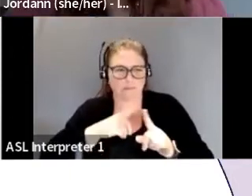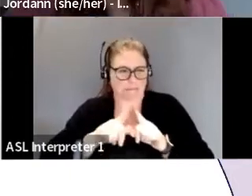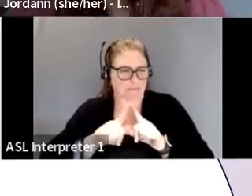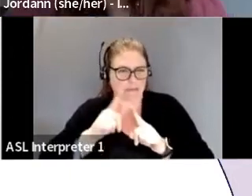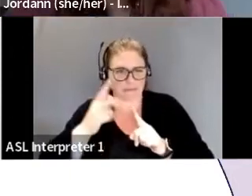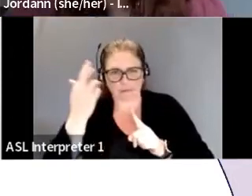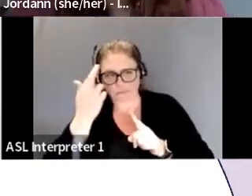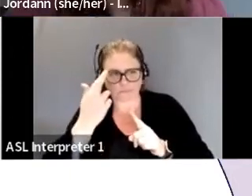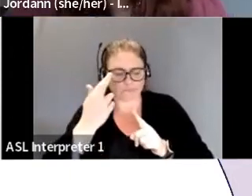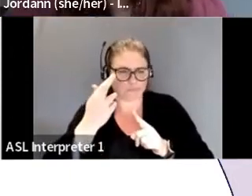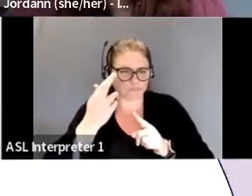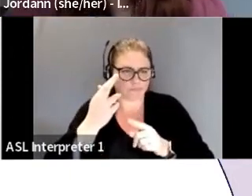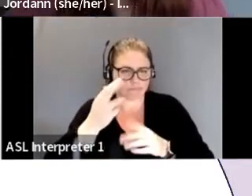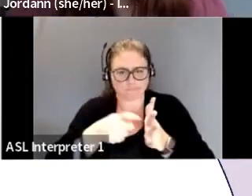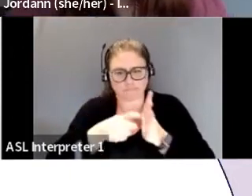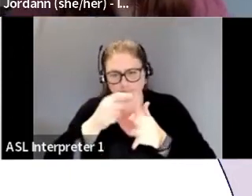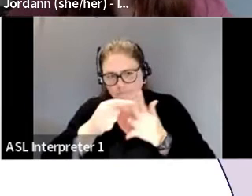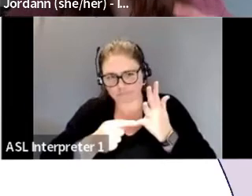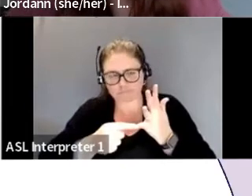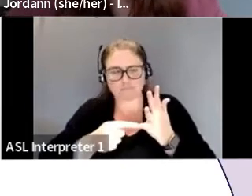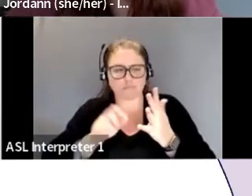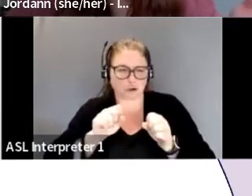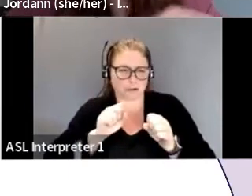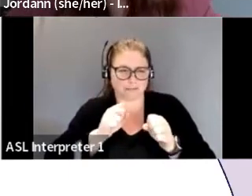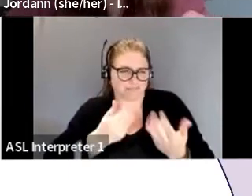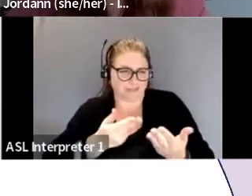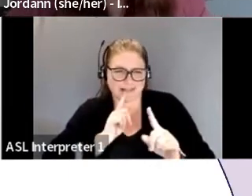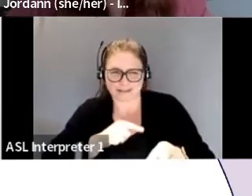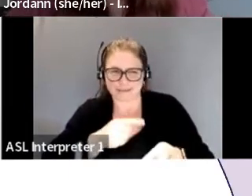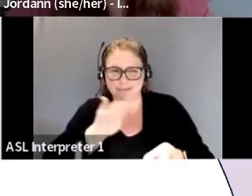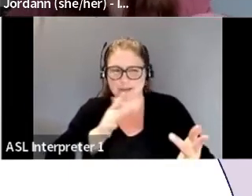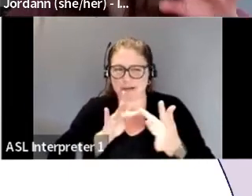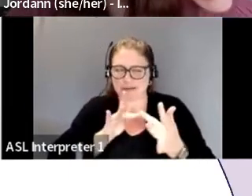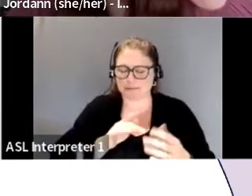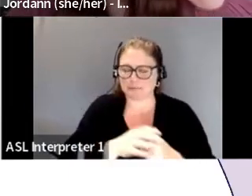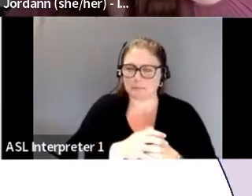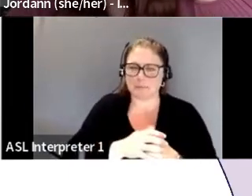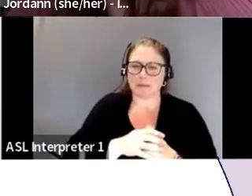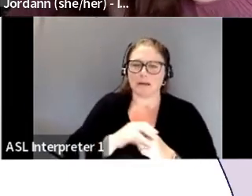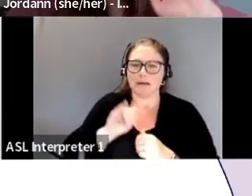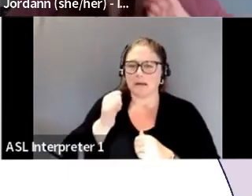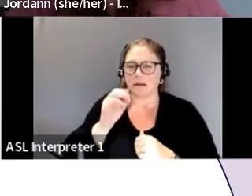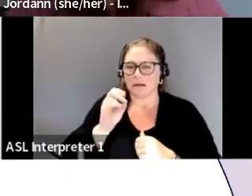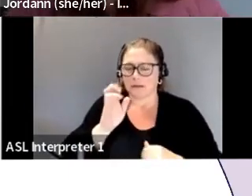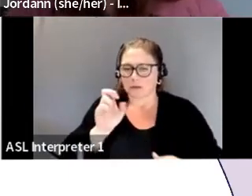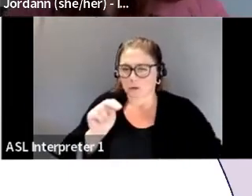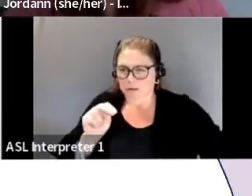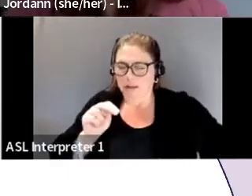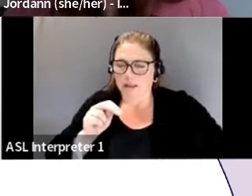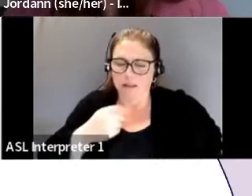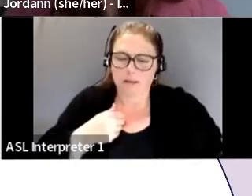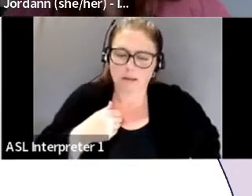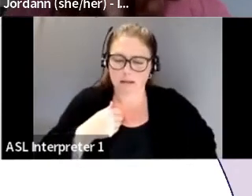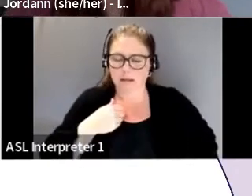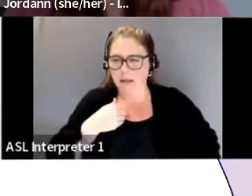Excellent. And I'll do this as the last question, and then we'll move on and resume in a couple slides for questions. So